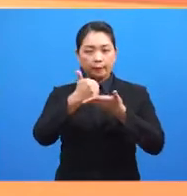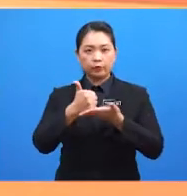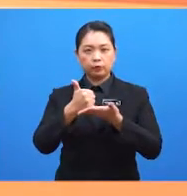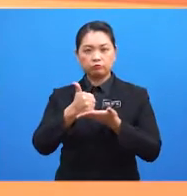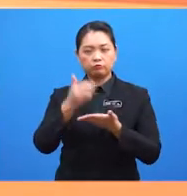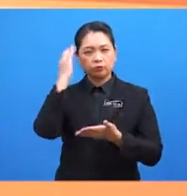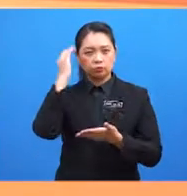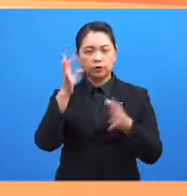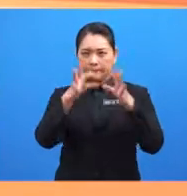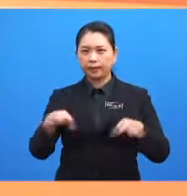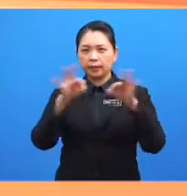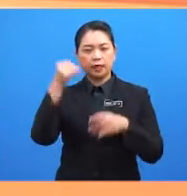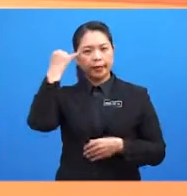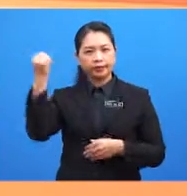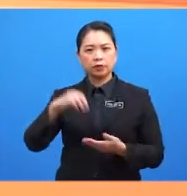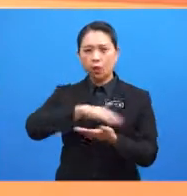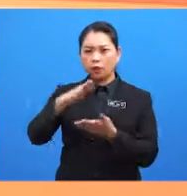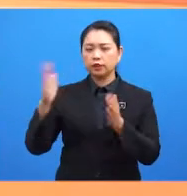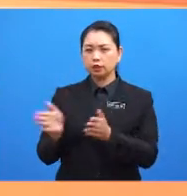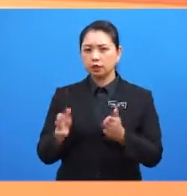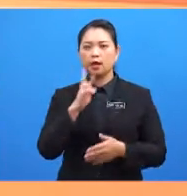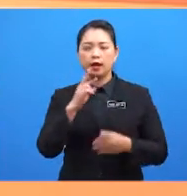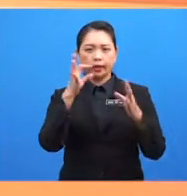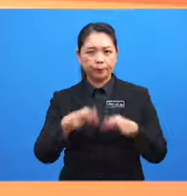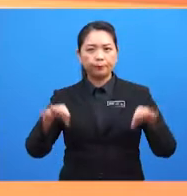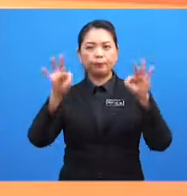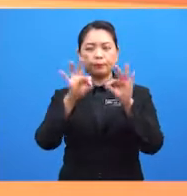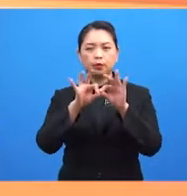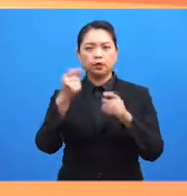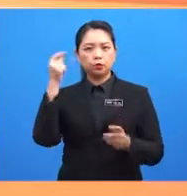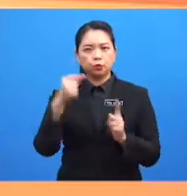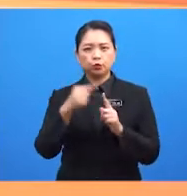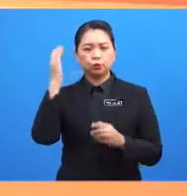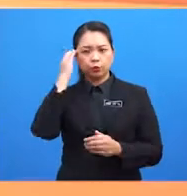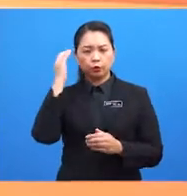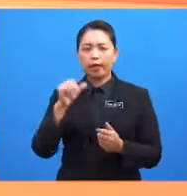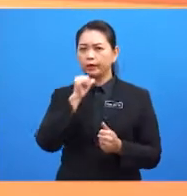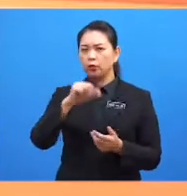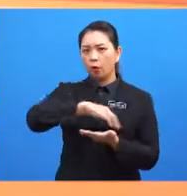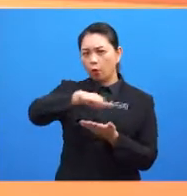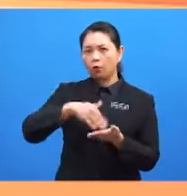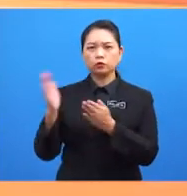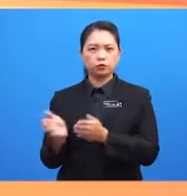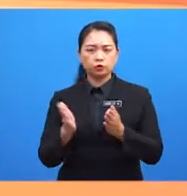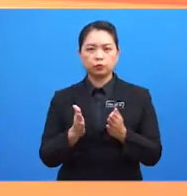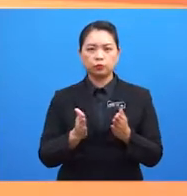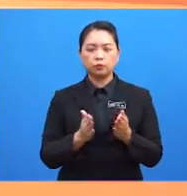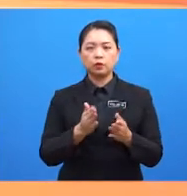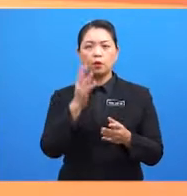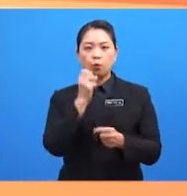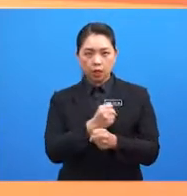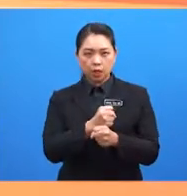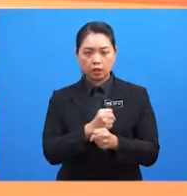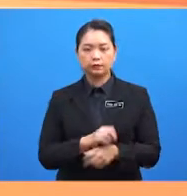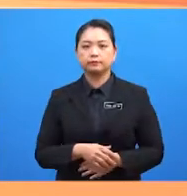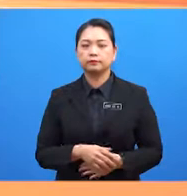text. All these strategies are important to know, as not all strategies will always work.